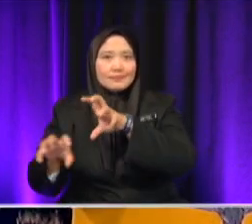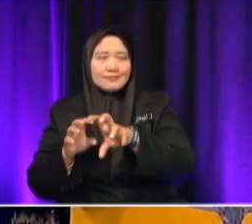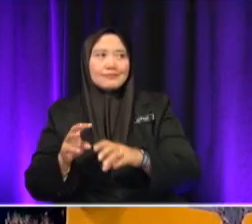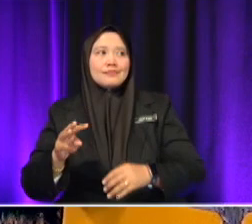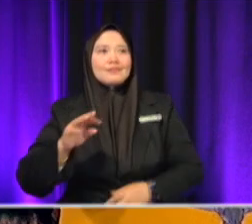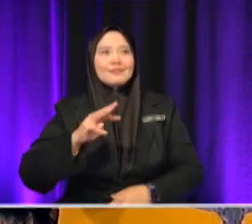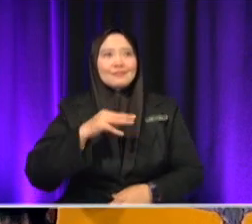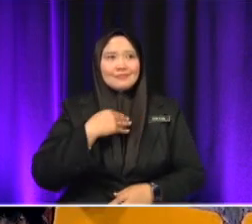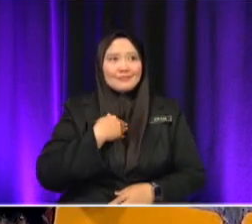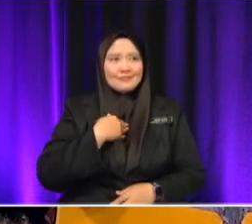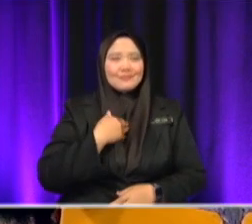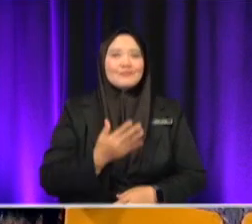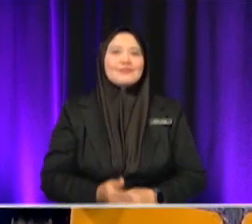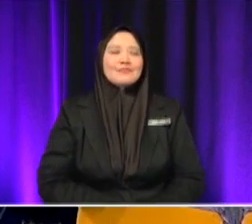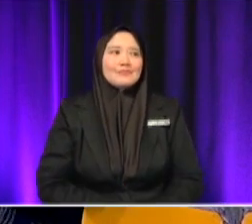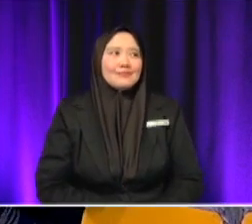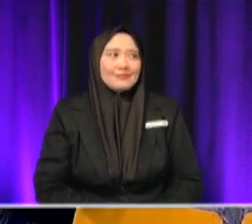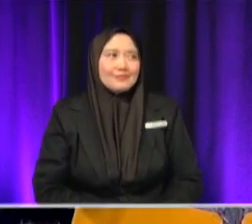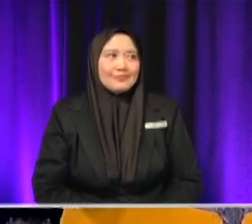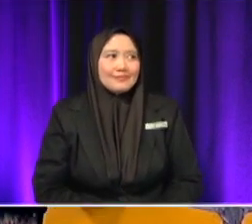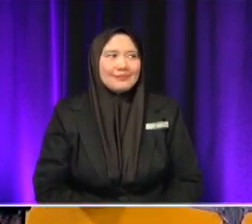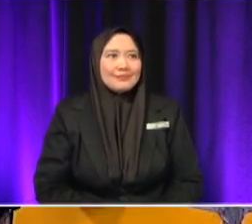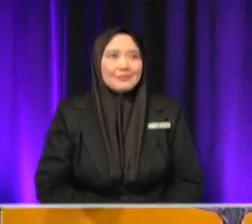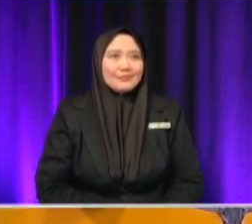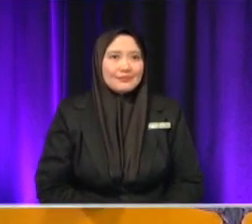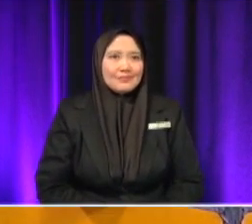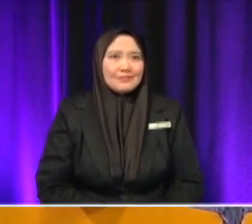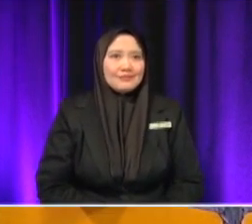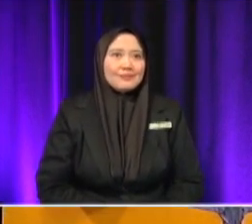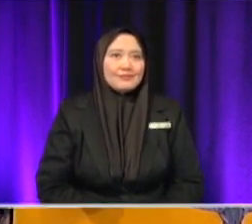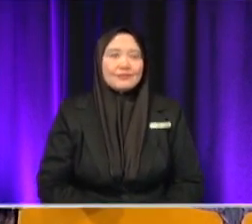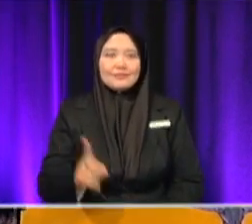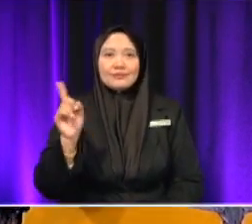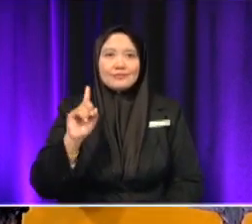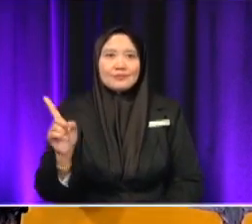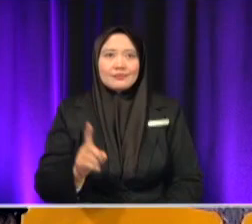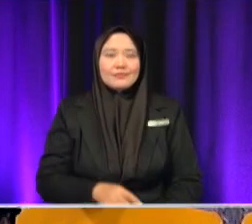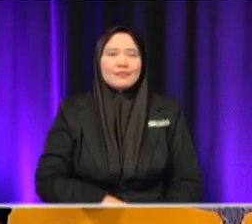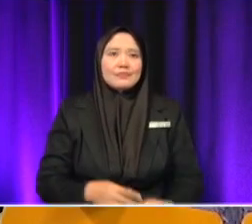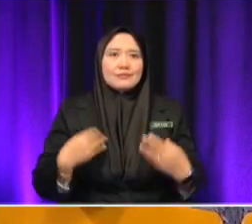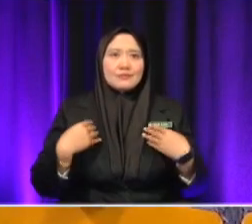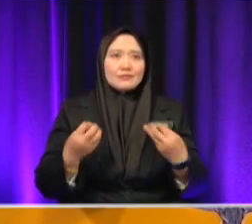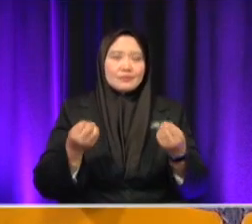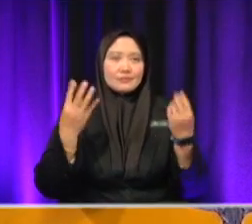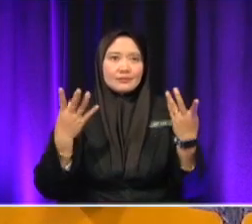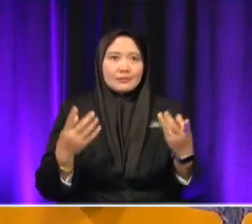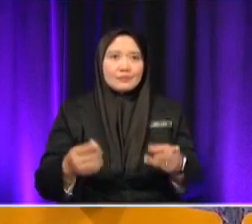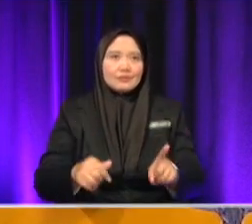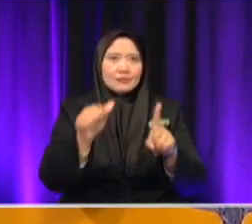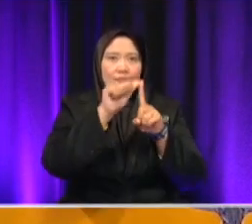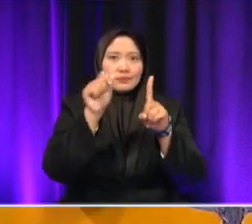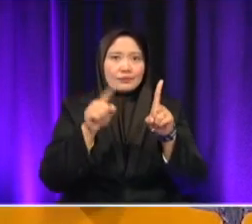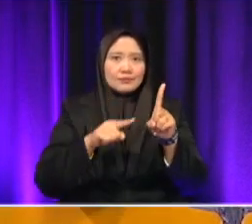Oh, okay. Unscramble. All right. In which there would be several alphabets. It's